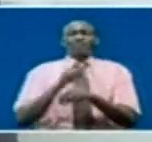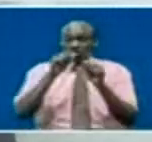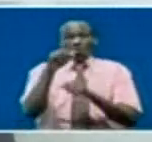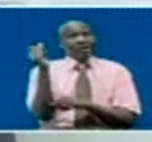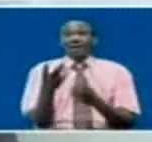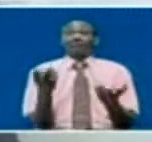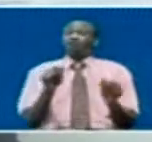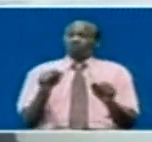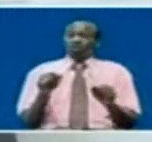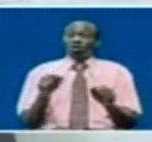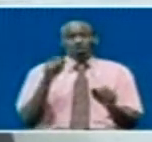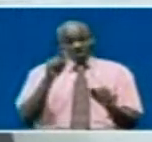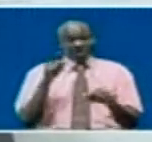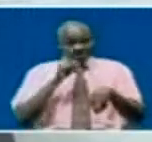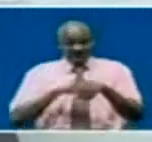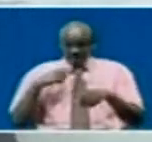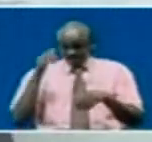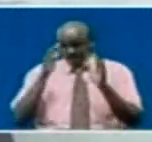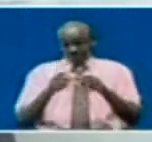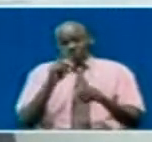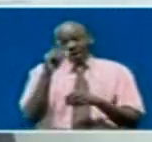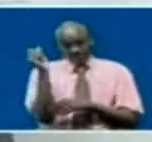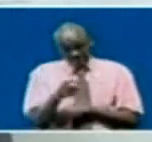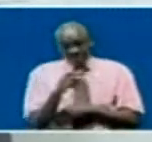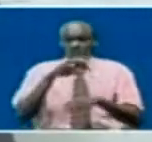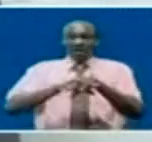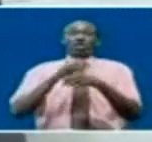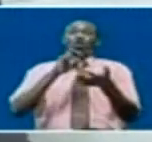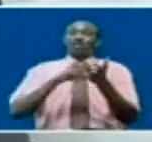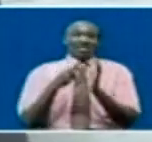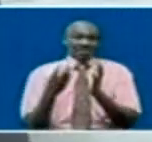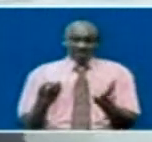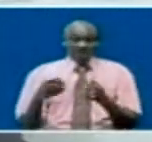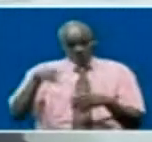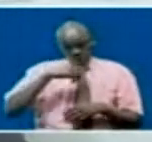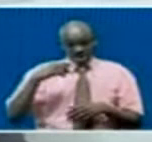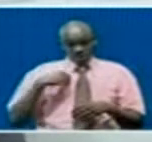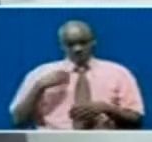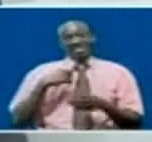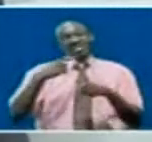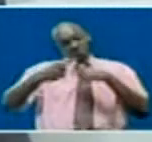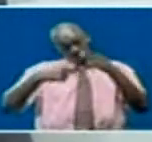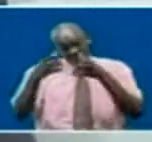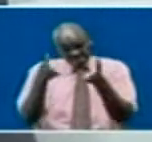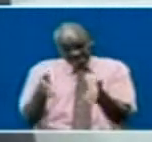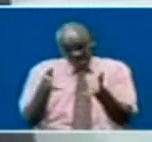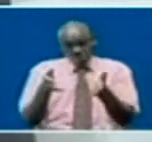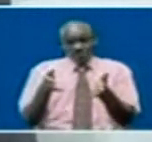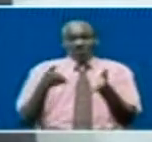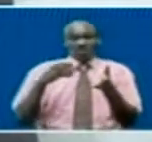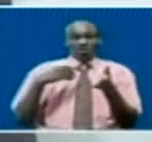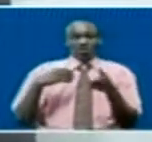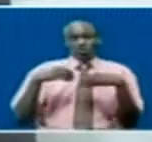month. Even Adele, when he came here, it took 1 month to have a contract. So we are in the process of